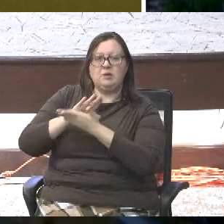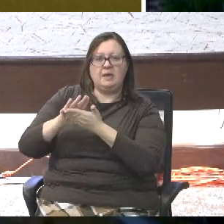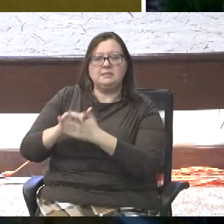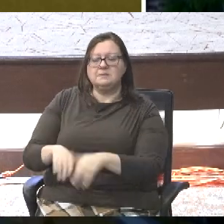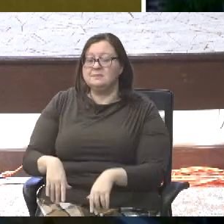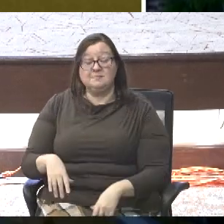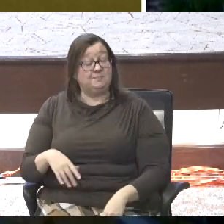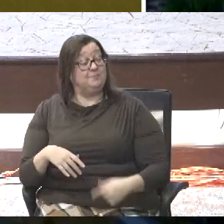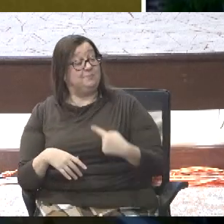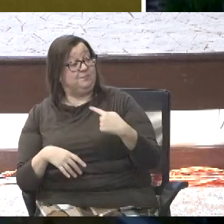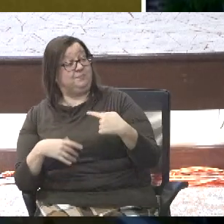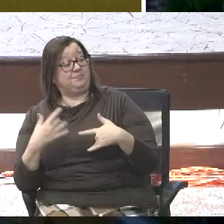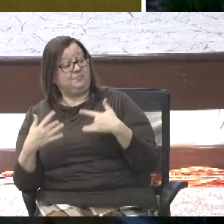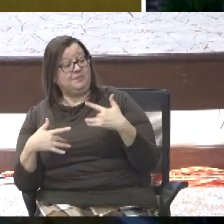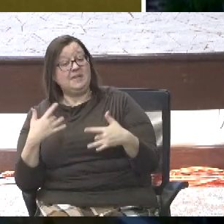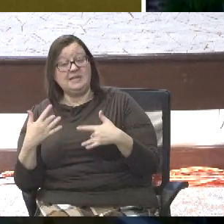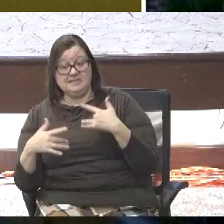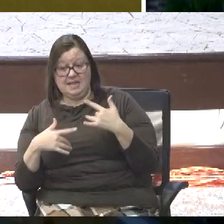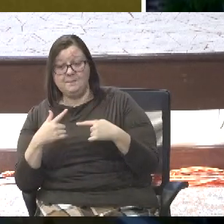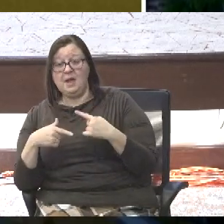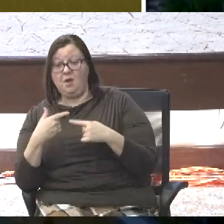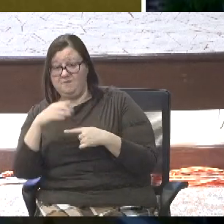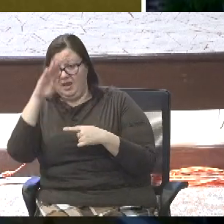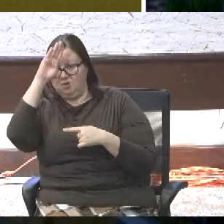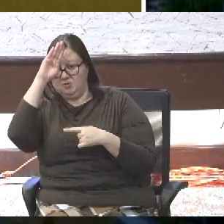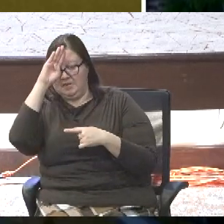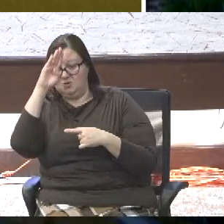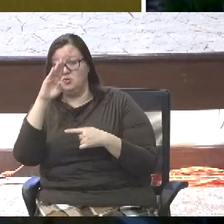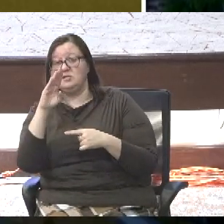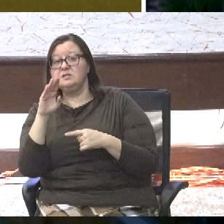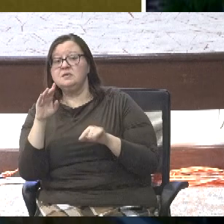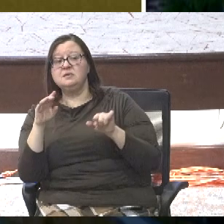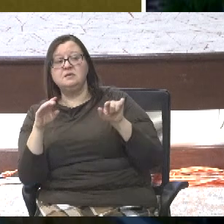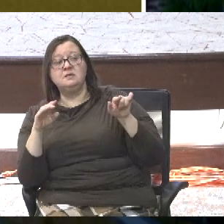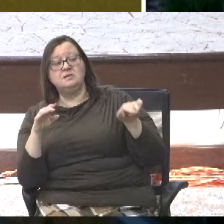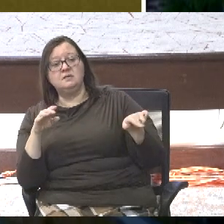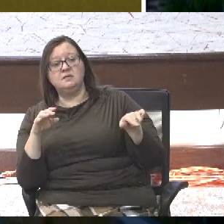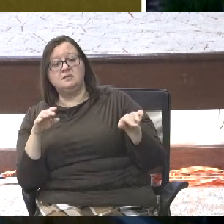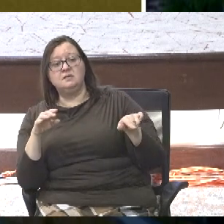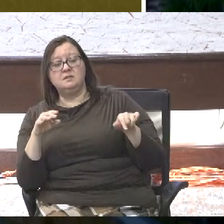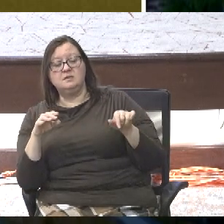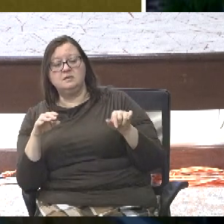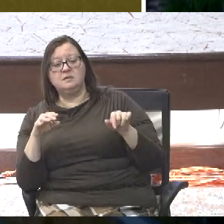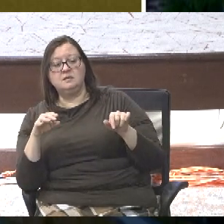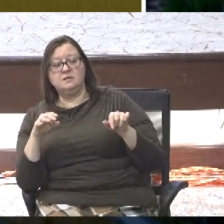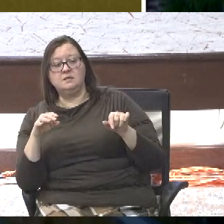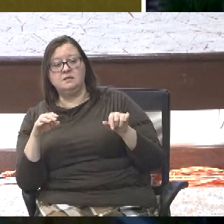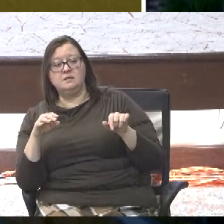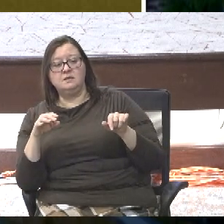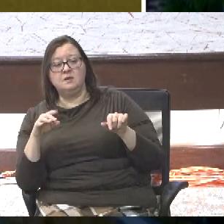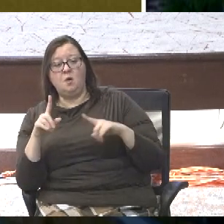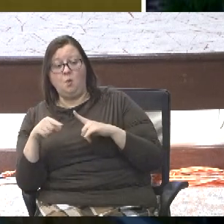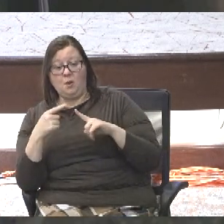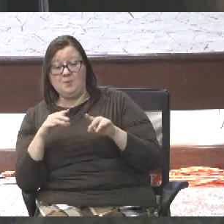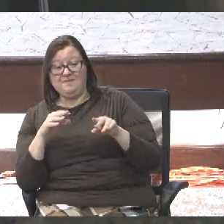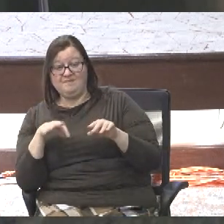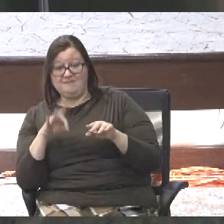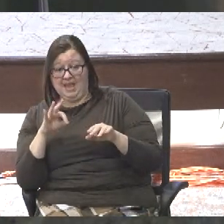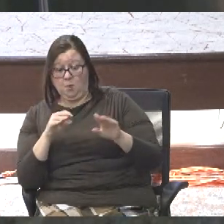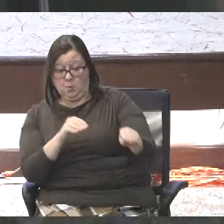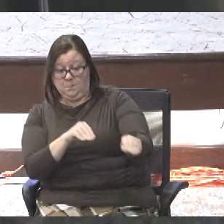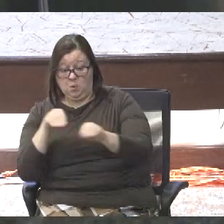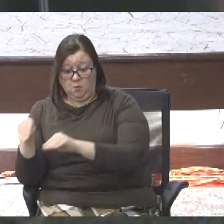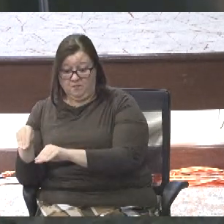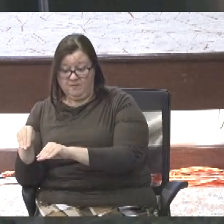I'm excited about the fire station number 4, since we found out we were going to move it there